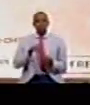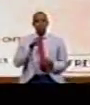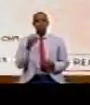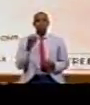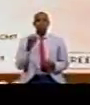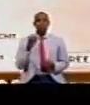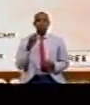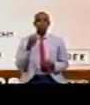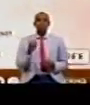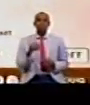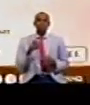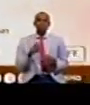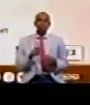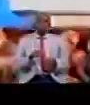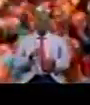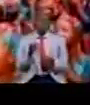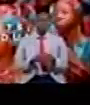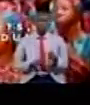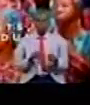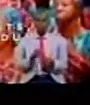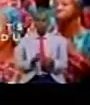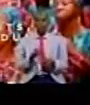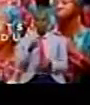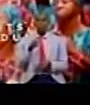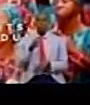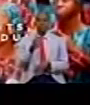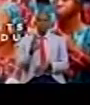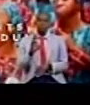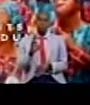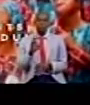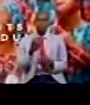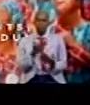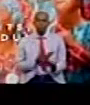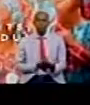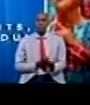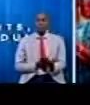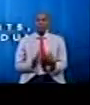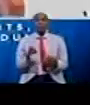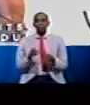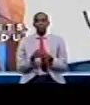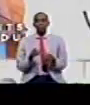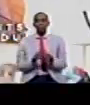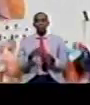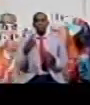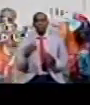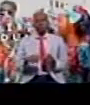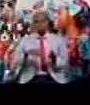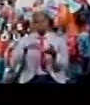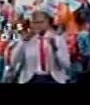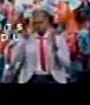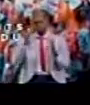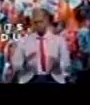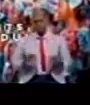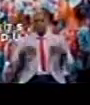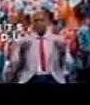name. Father in heaven, we pray that you bring them back, O Lord, in Jesus' name.